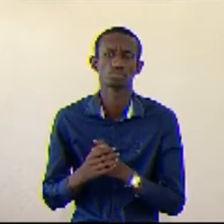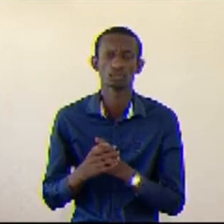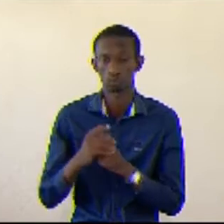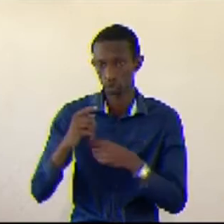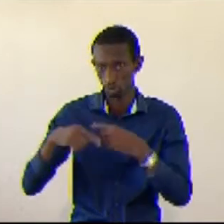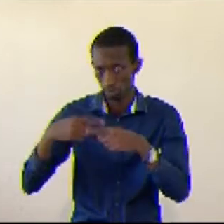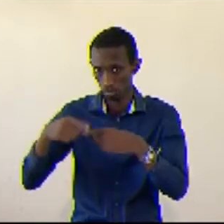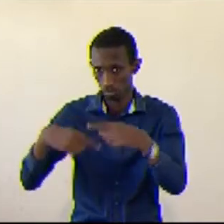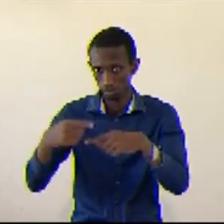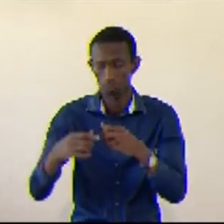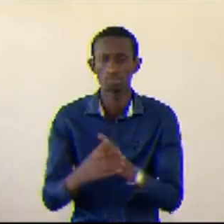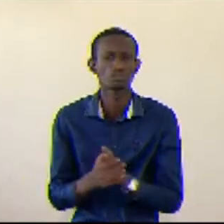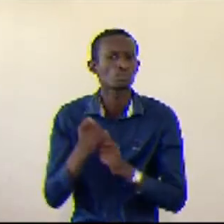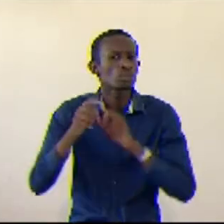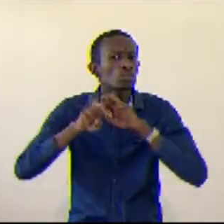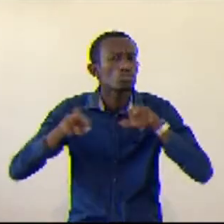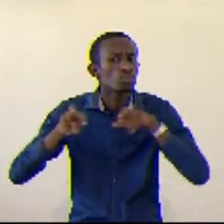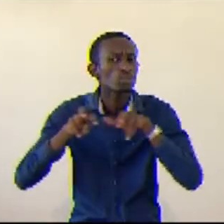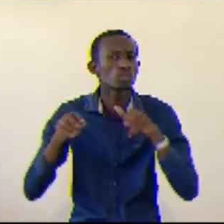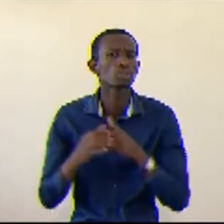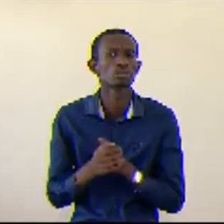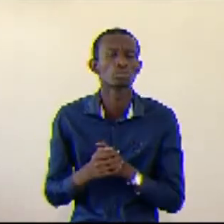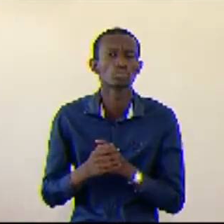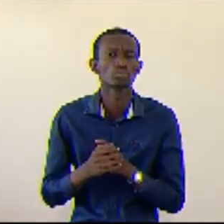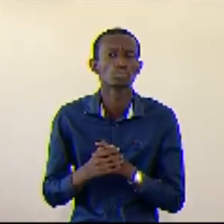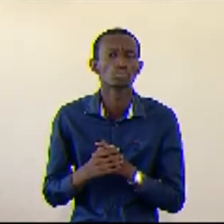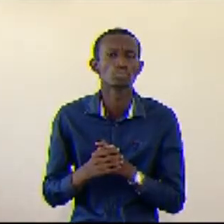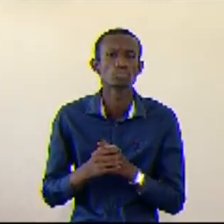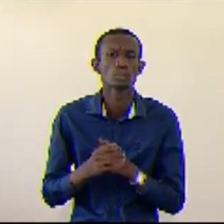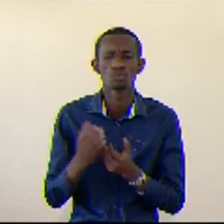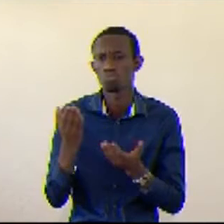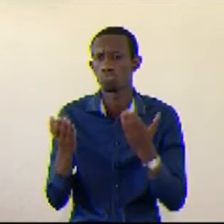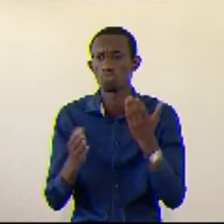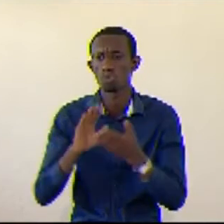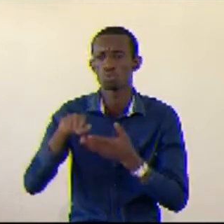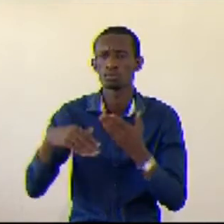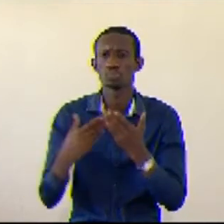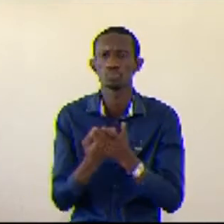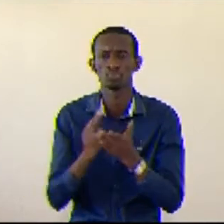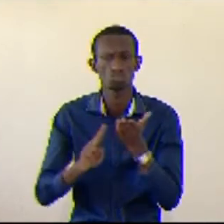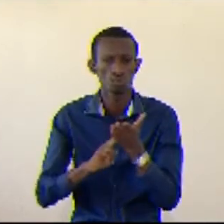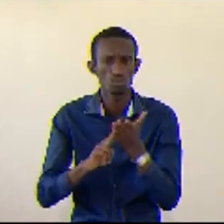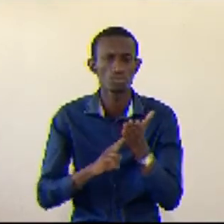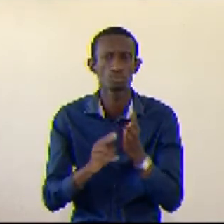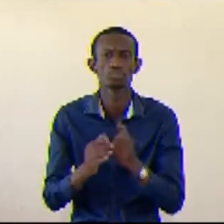continue to find the approximation to this root using